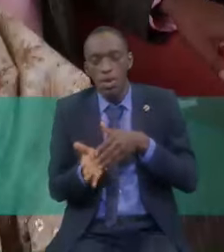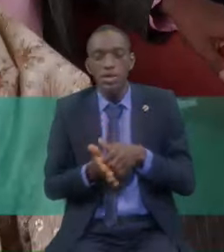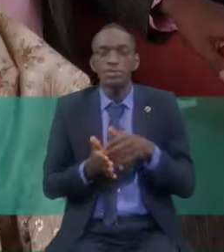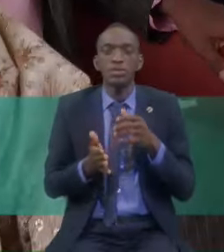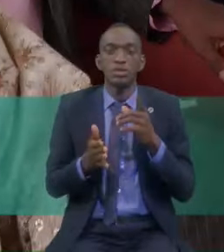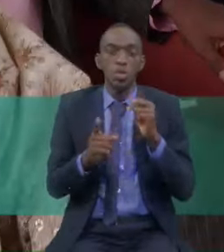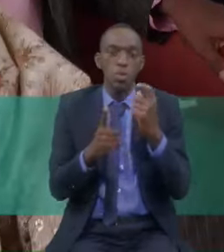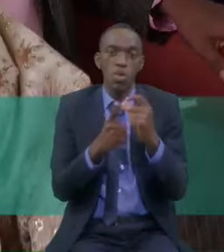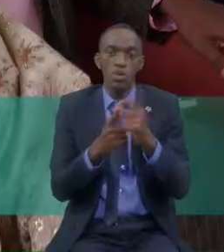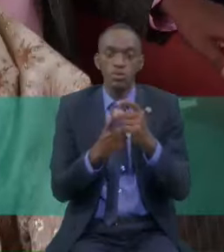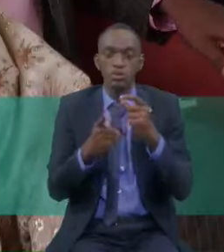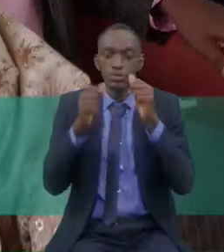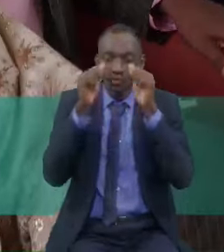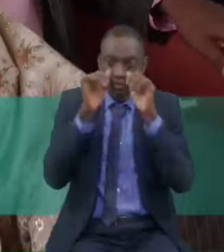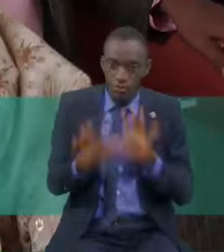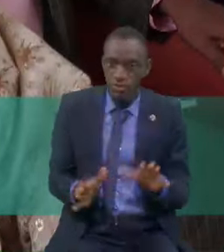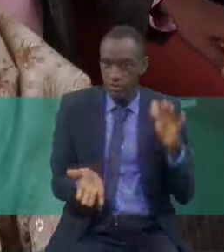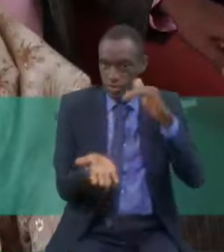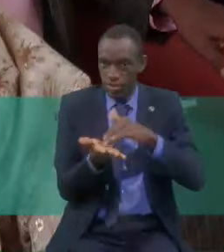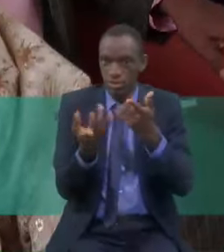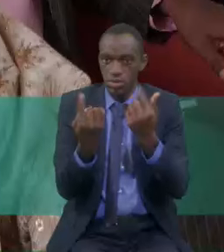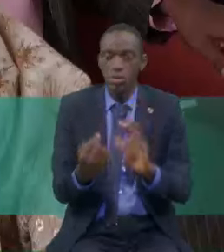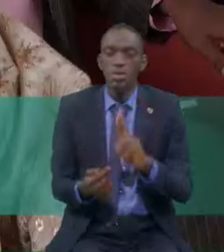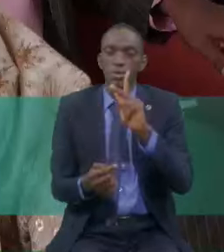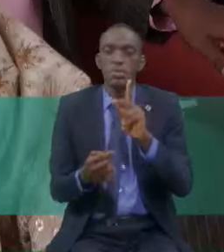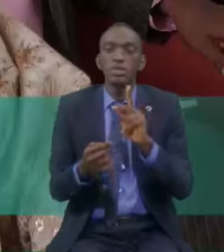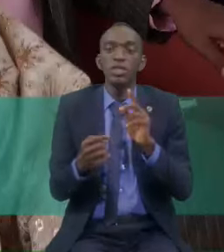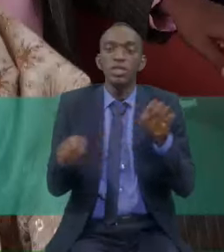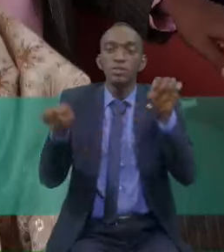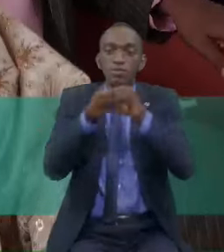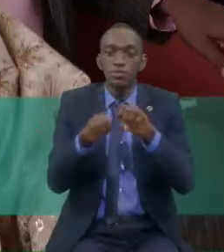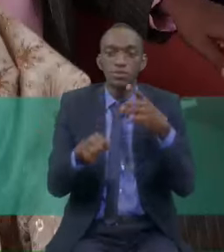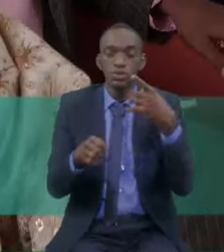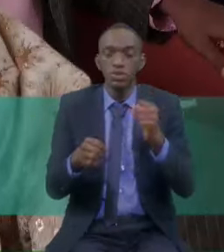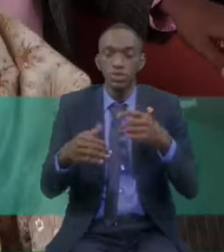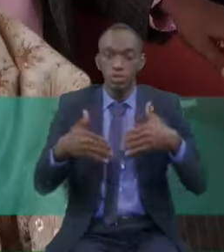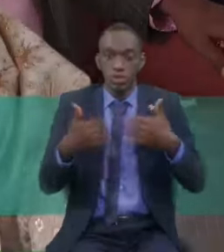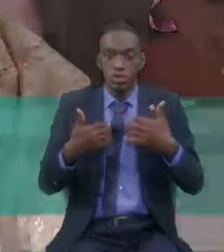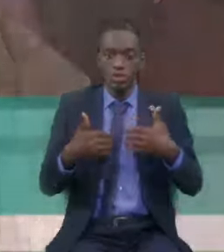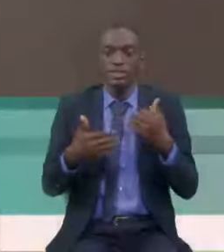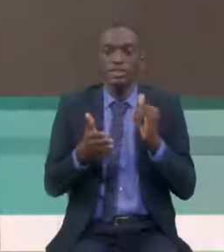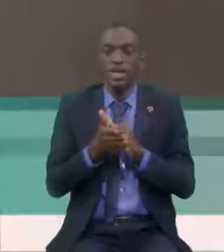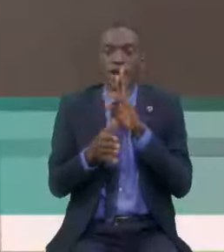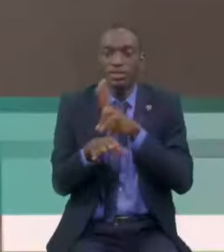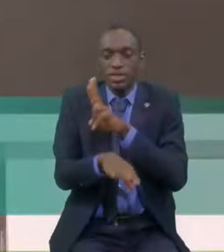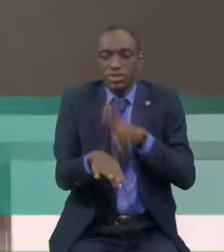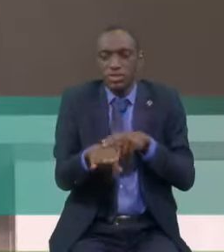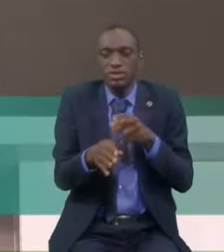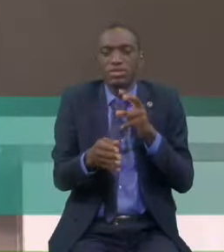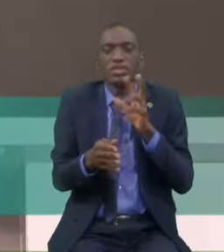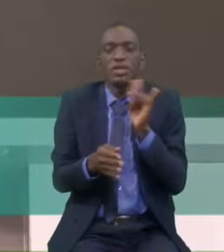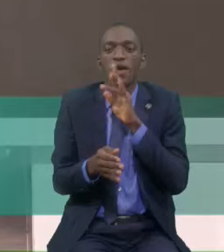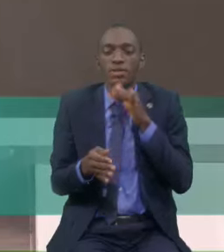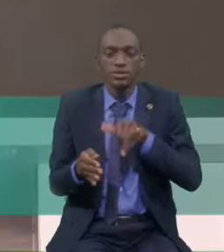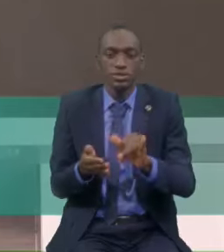says, even the youth that are naturally, they're still fresh in life. They've not climbed